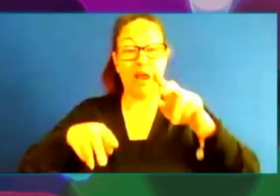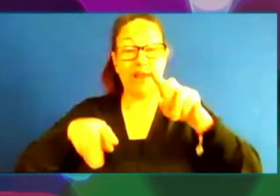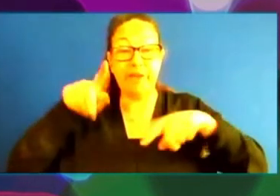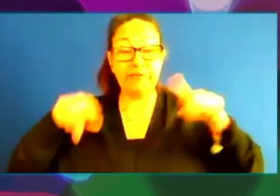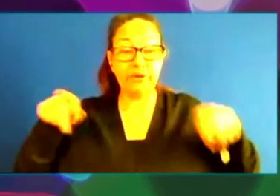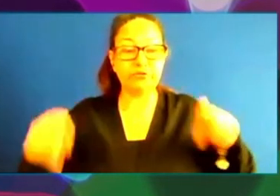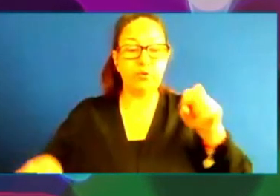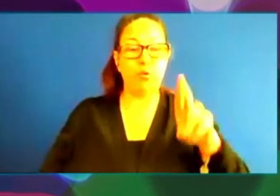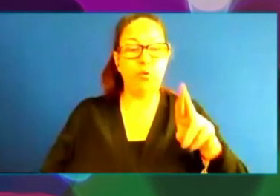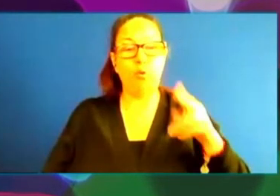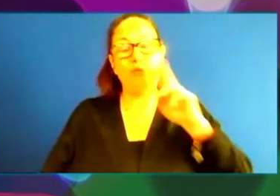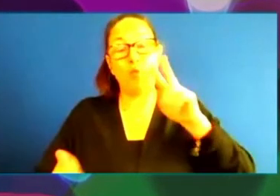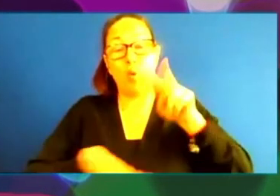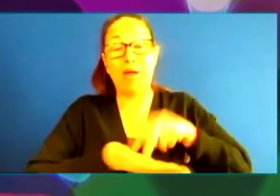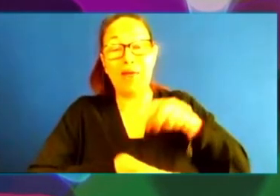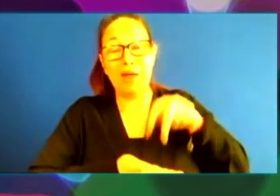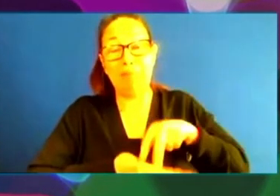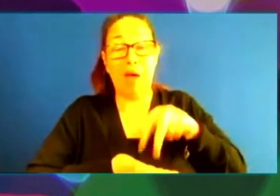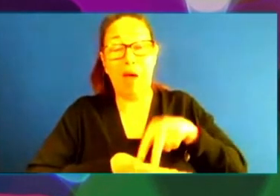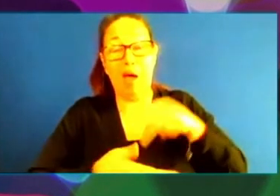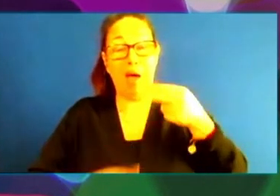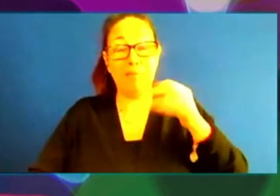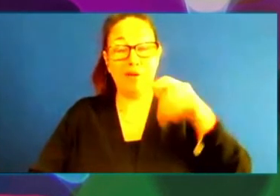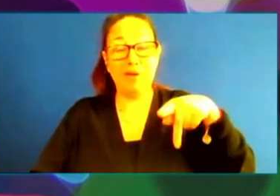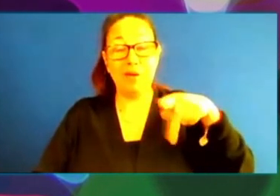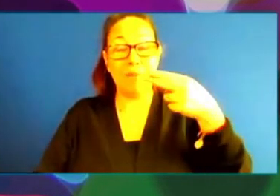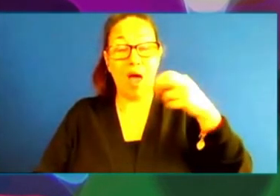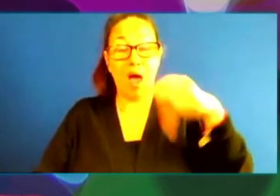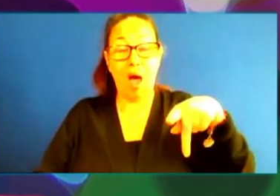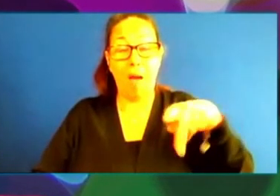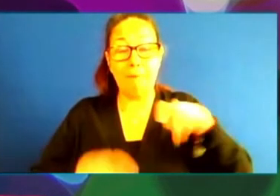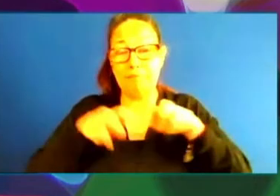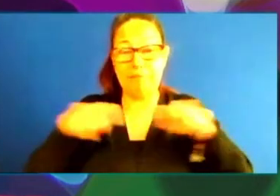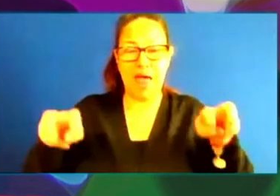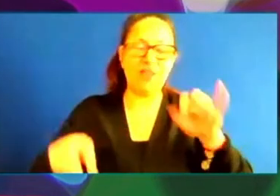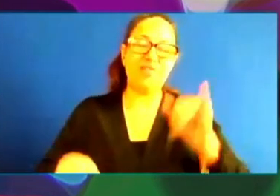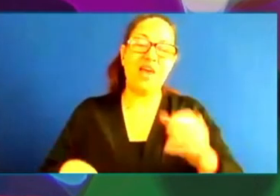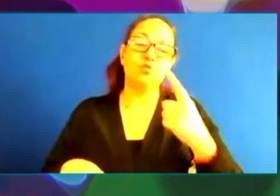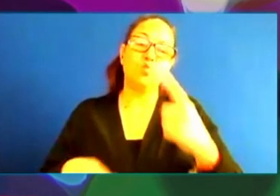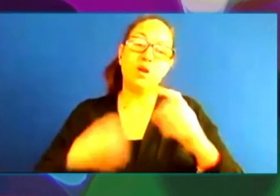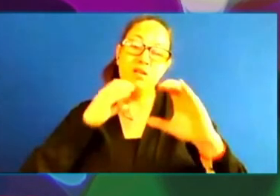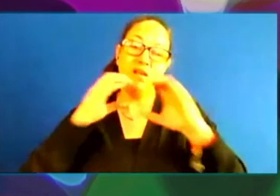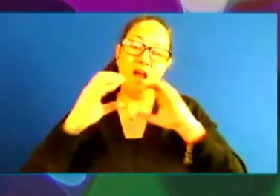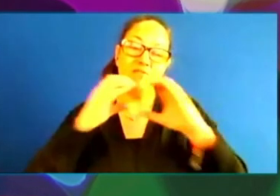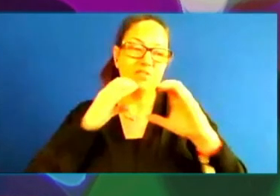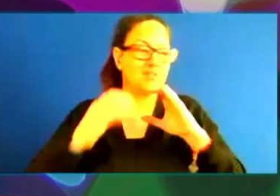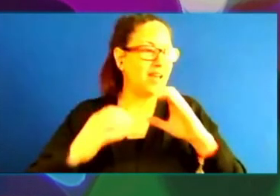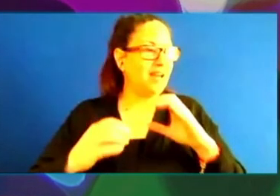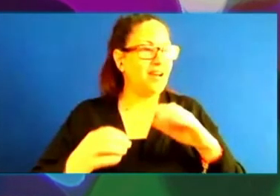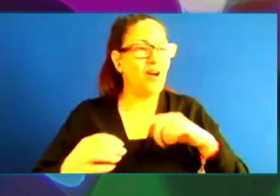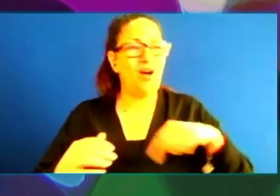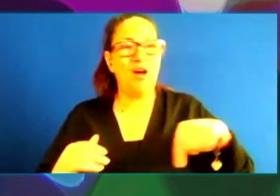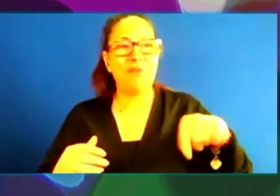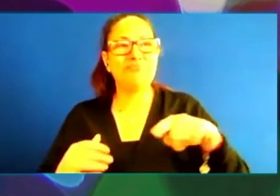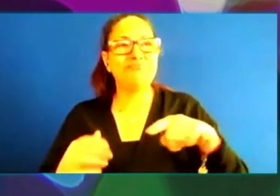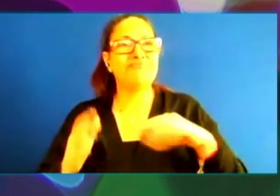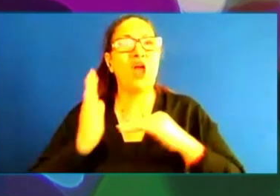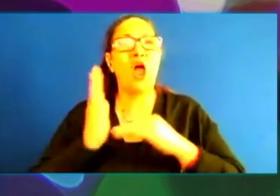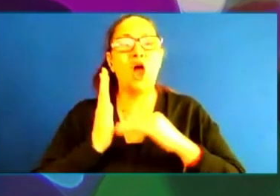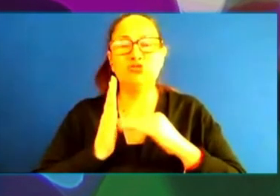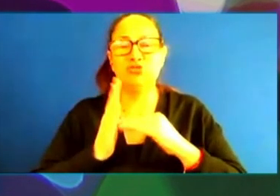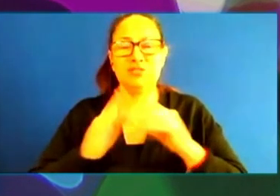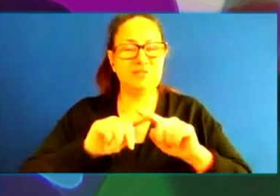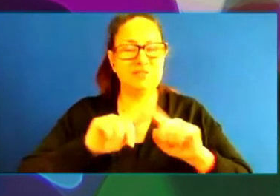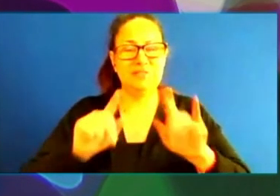hop panel. Right. But, you know, that's one conversation around, you know, hundreds of IPs.